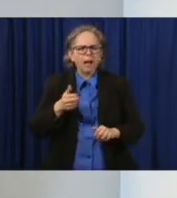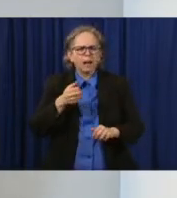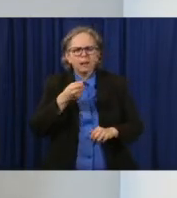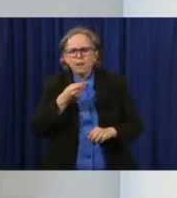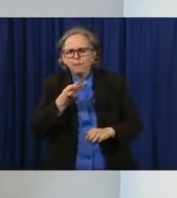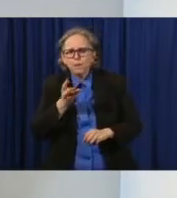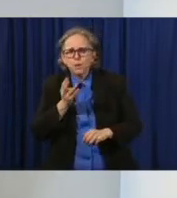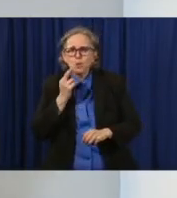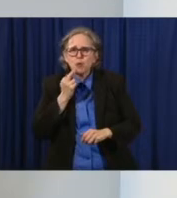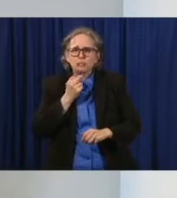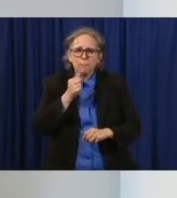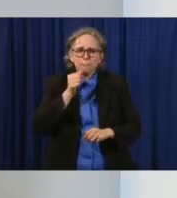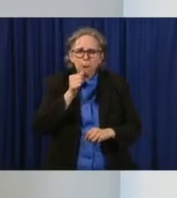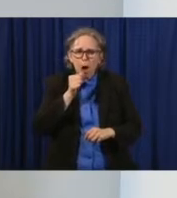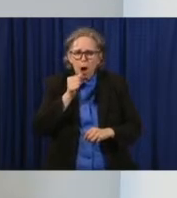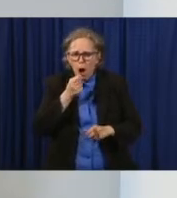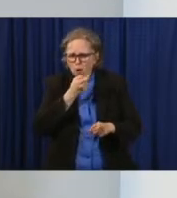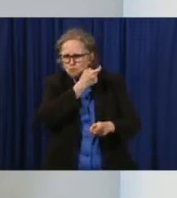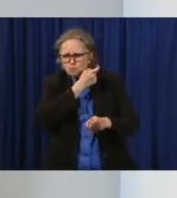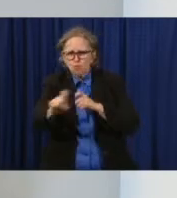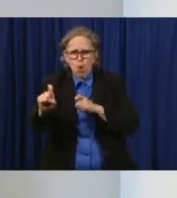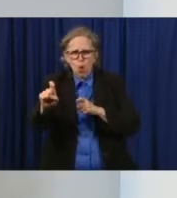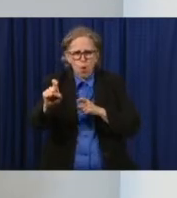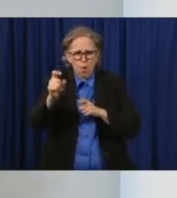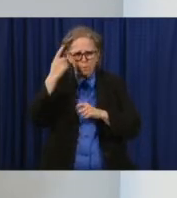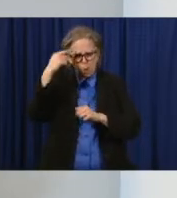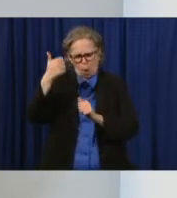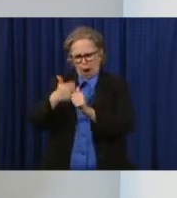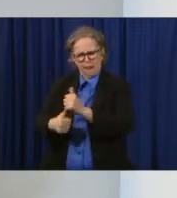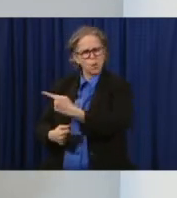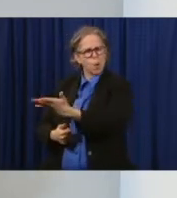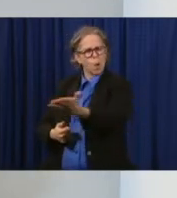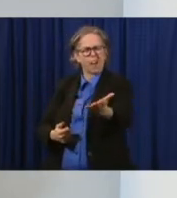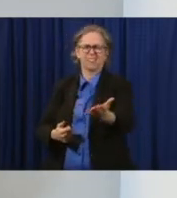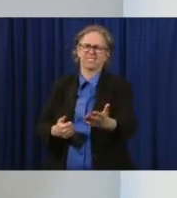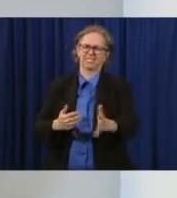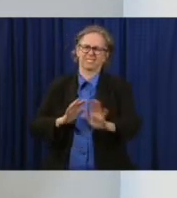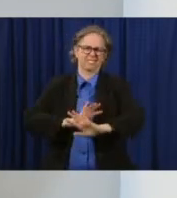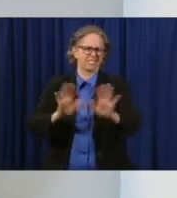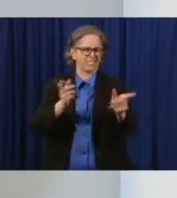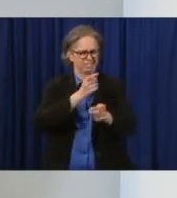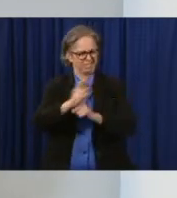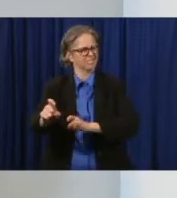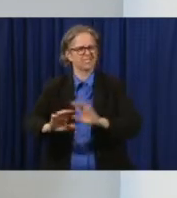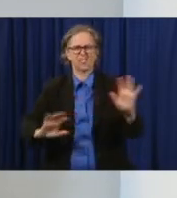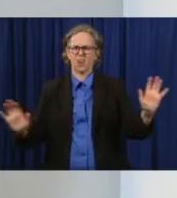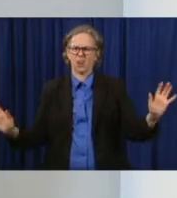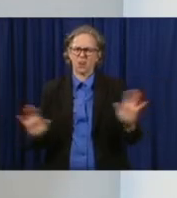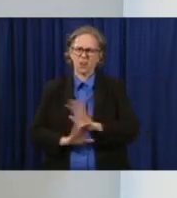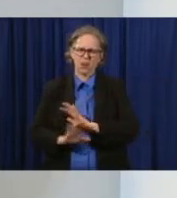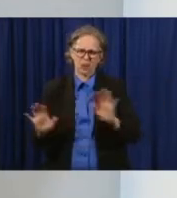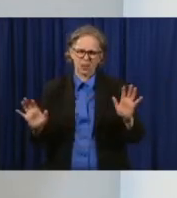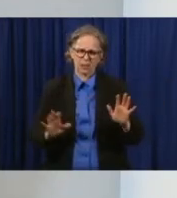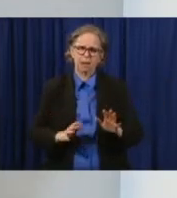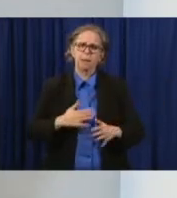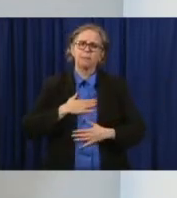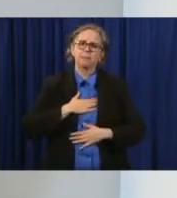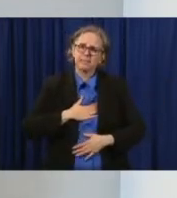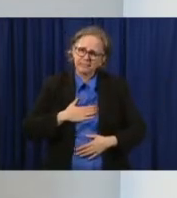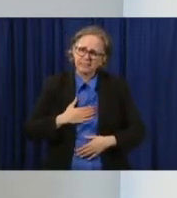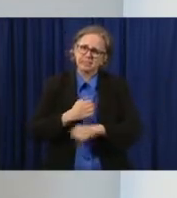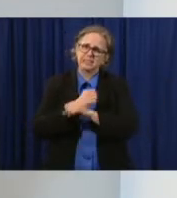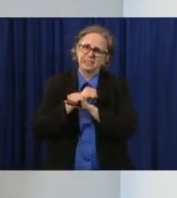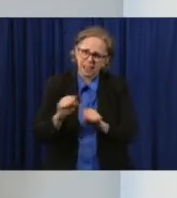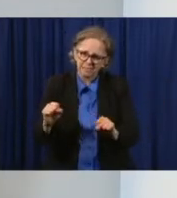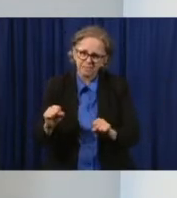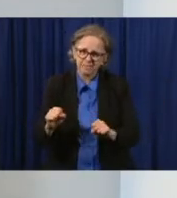ruin the situation for all, because as the governor mentioned, we got to keep people safe, each other safe, so that we don't have the spread,